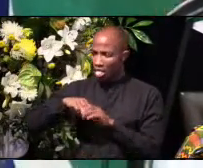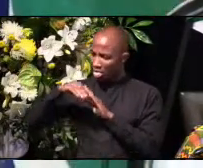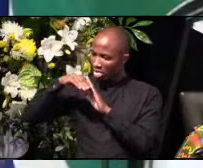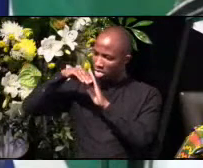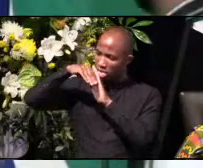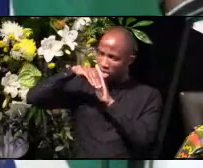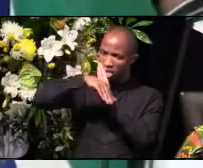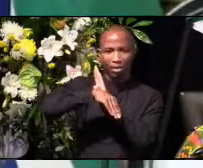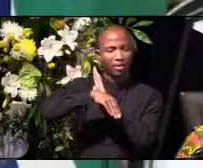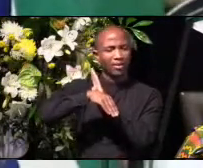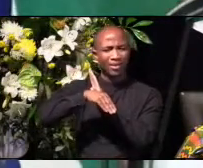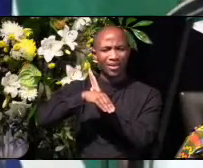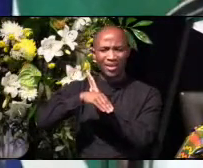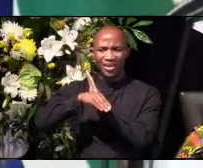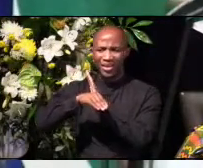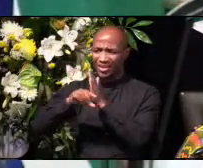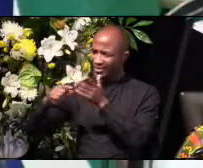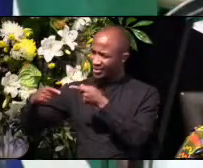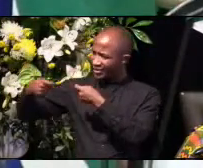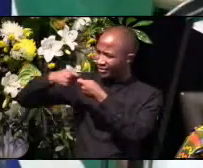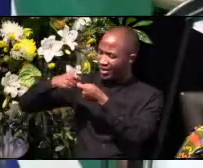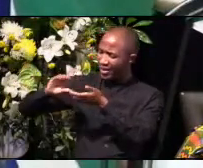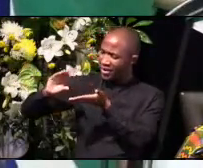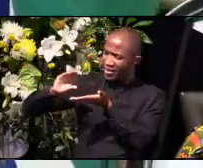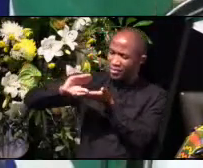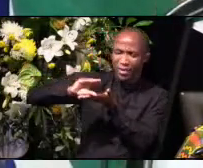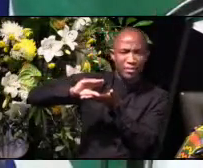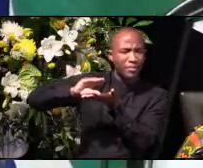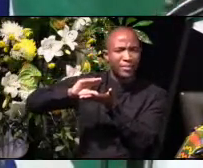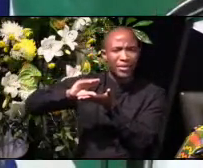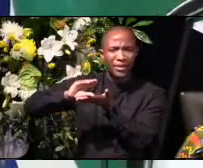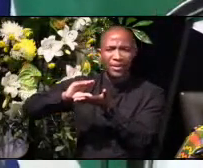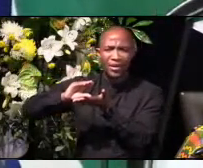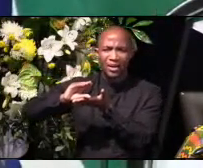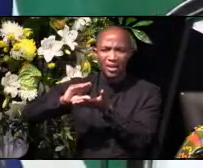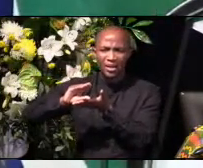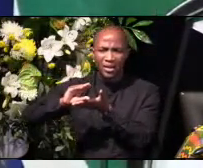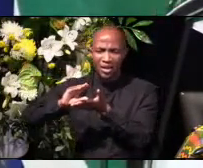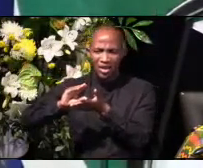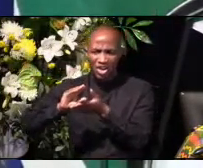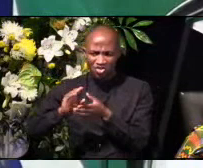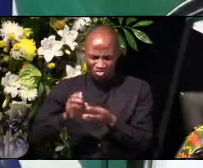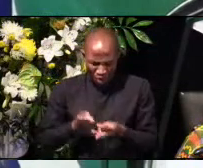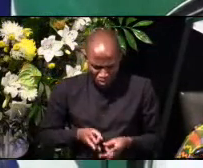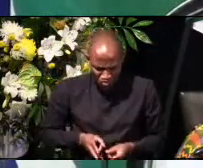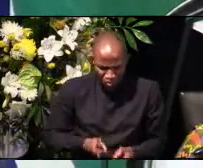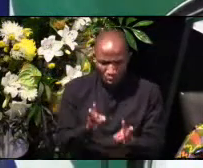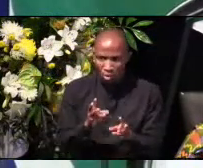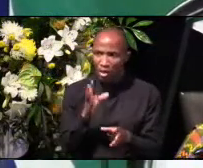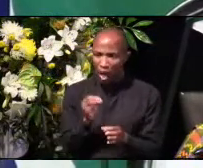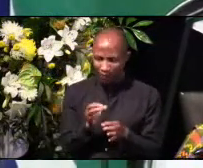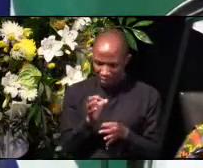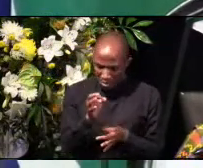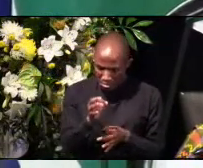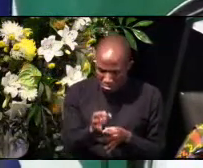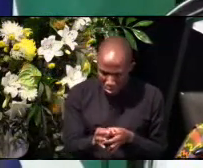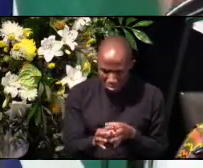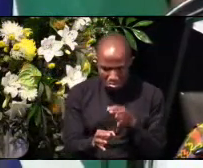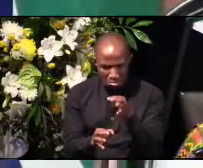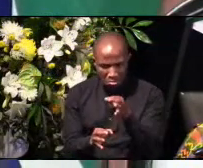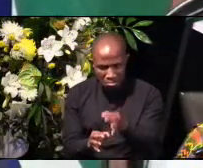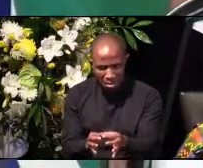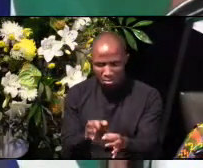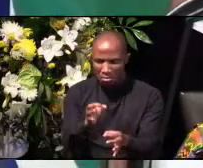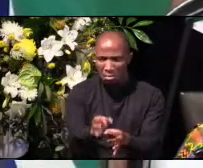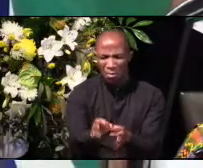without any funding with roads which are pothole you know